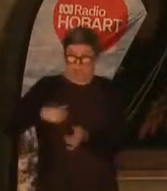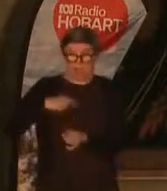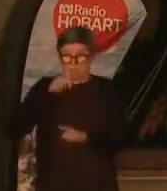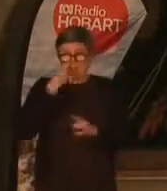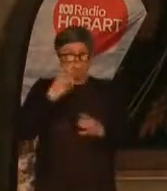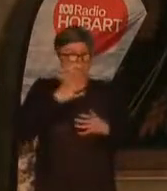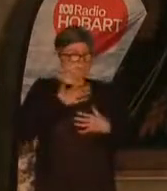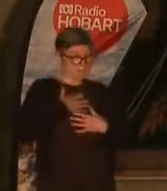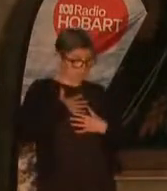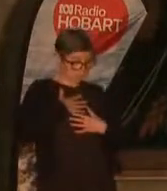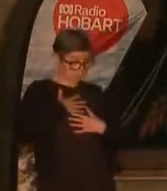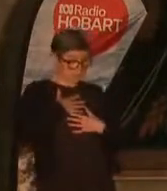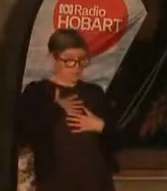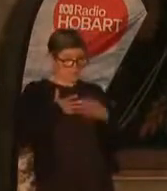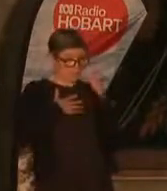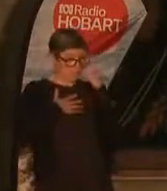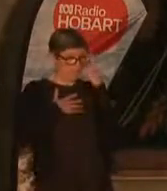It's part of my DNA.